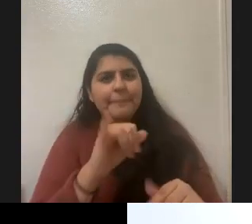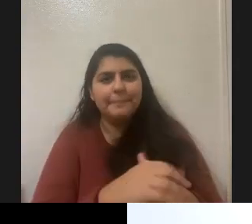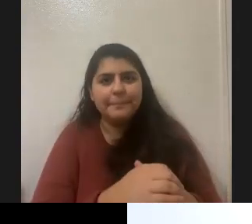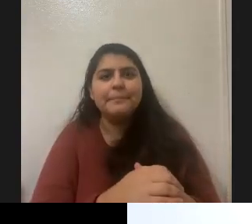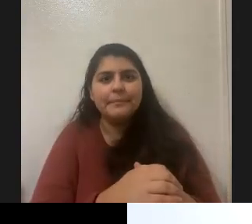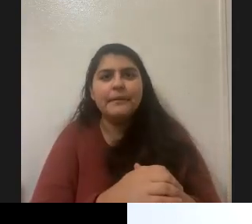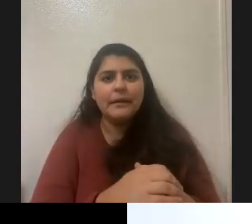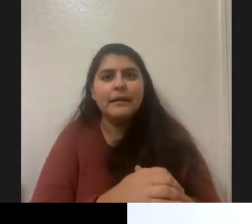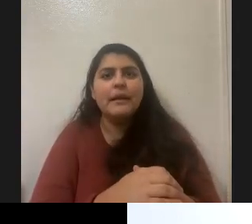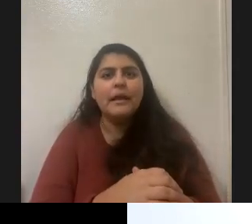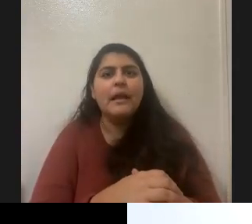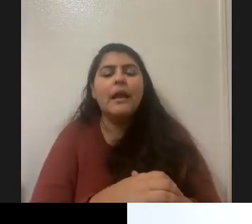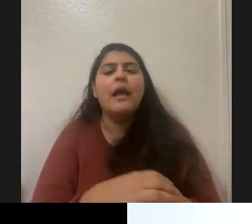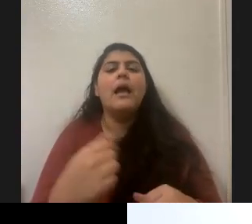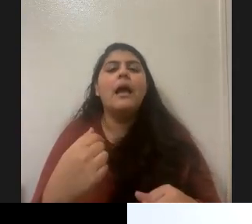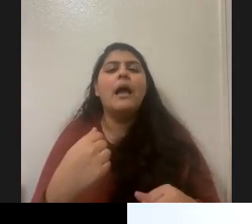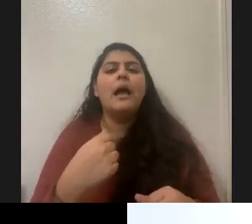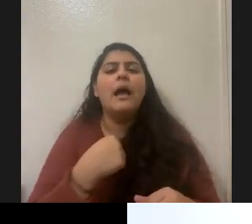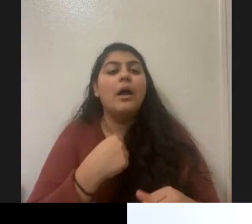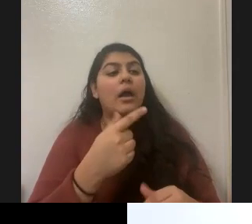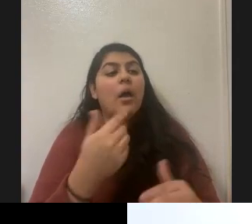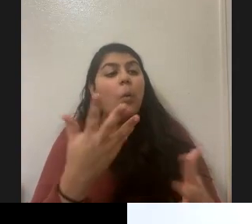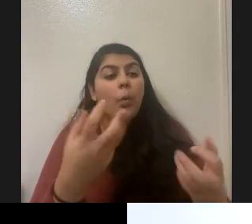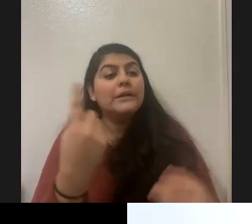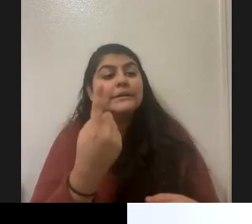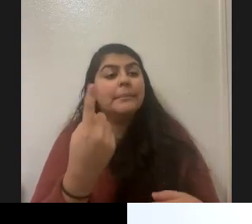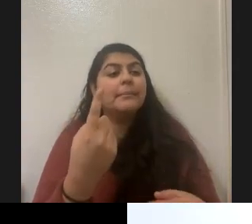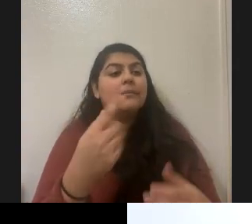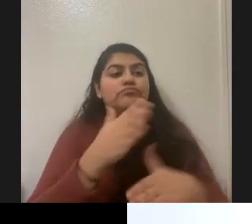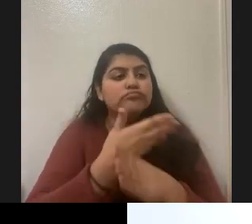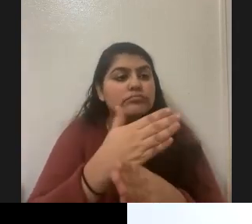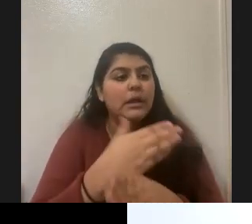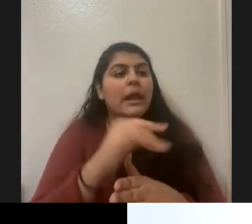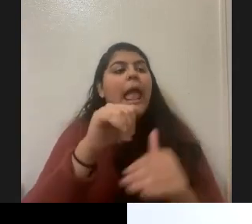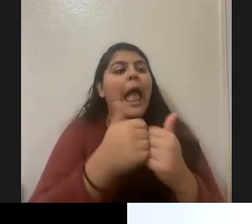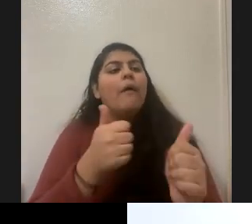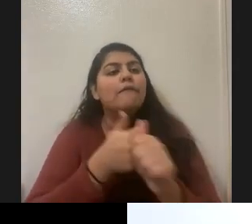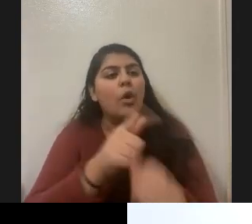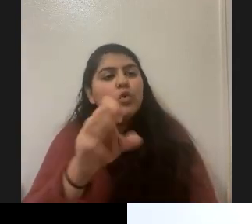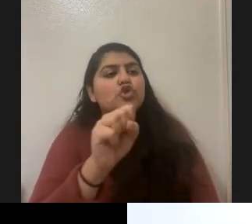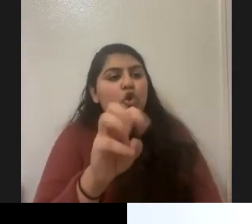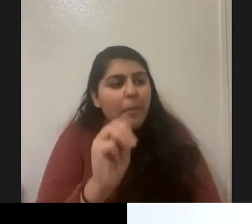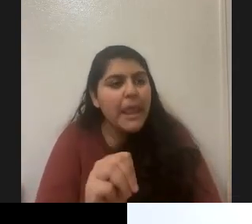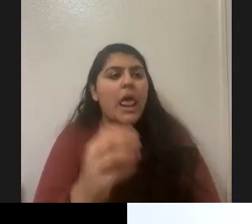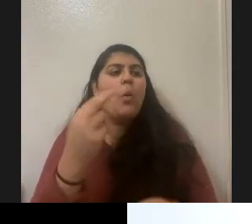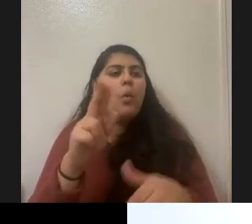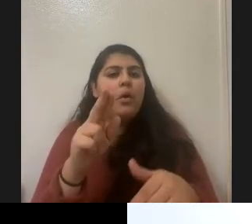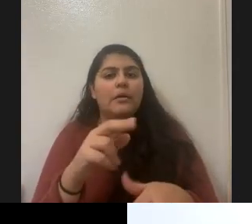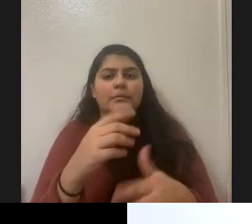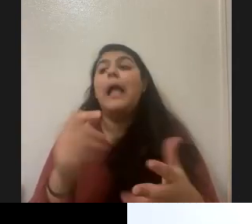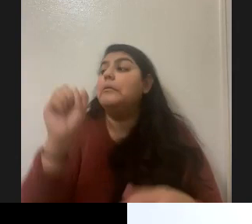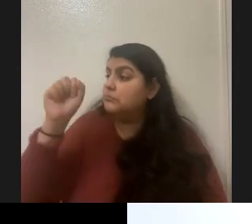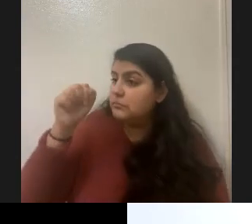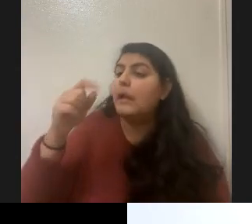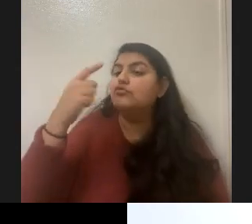that you want us to draw our attention to, where we can follow you on social media if you want, anything like that? Yeah, check out, you know, the